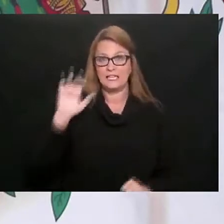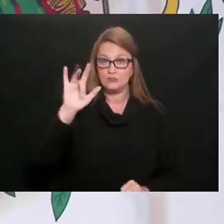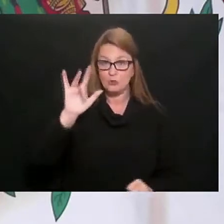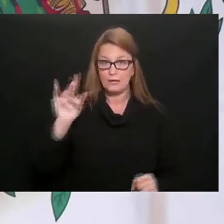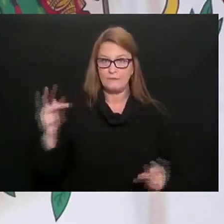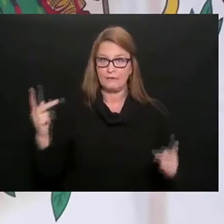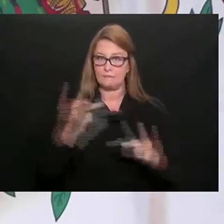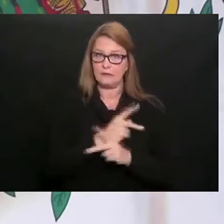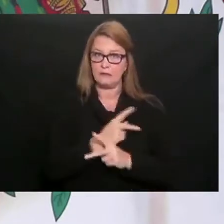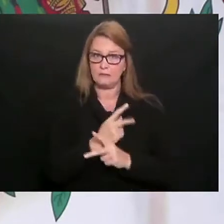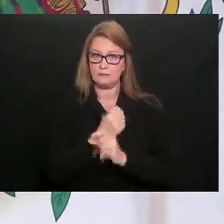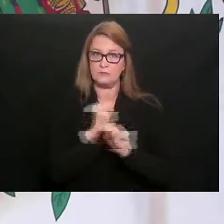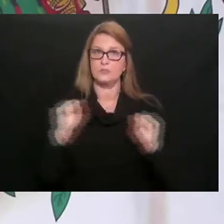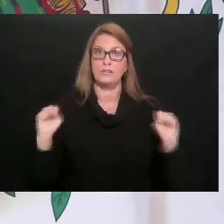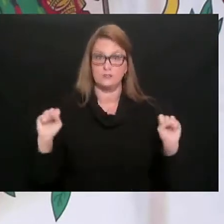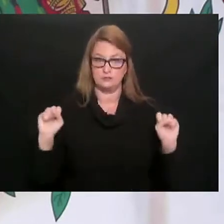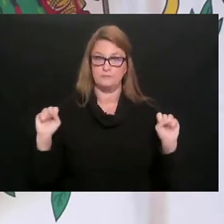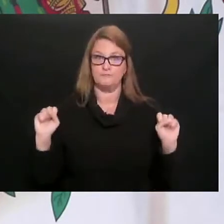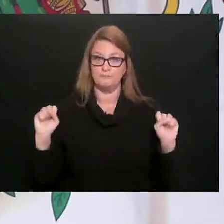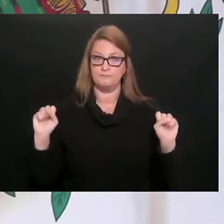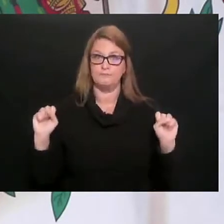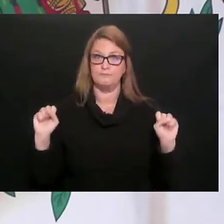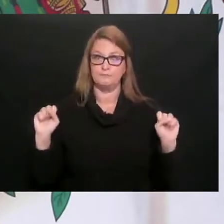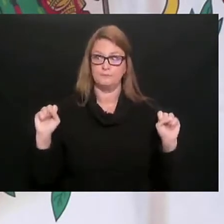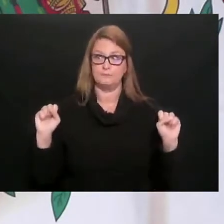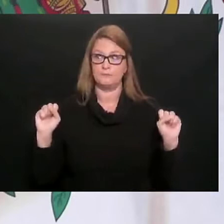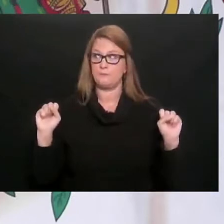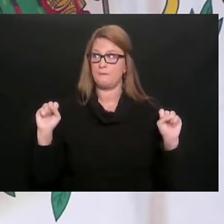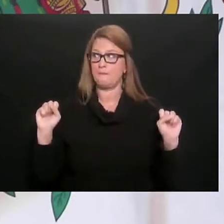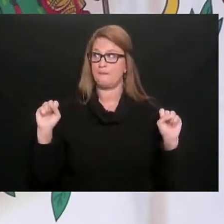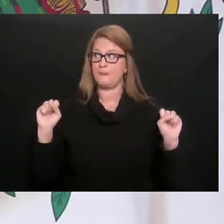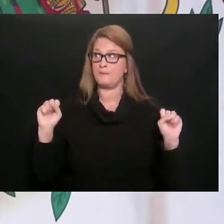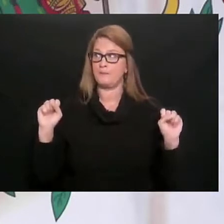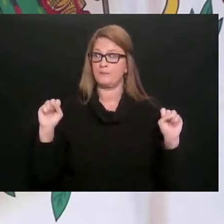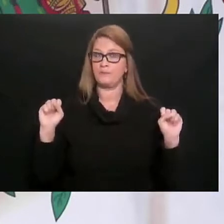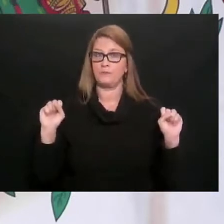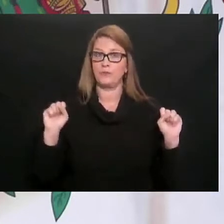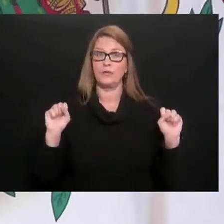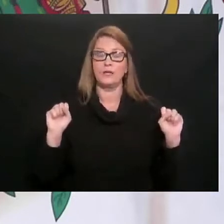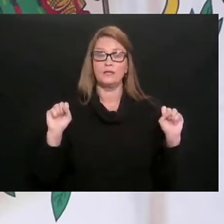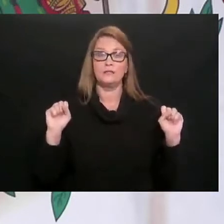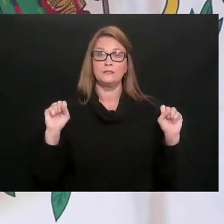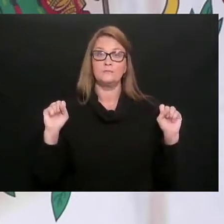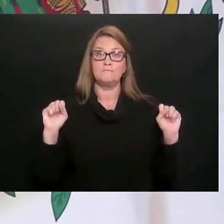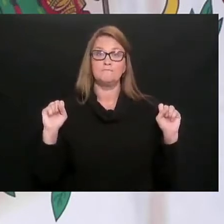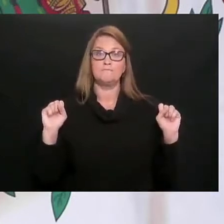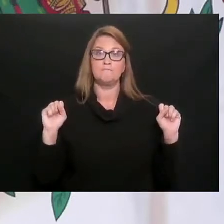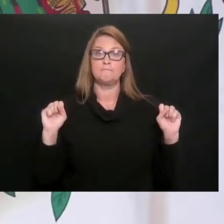25-fold as far as this Omicron virus or variant.